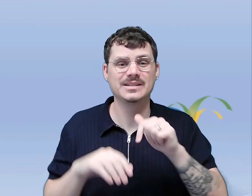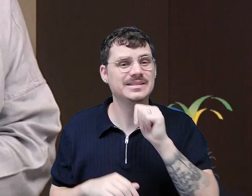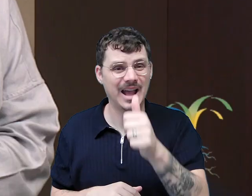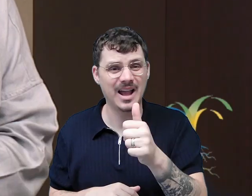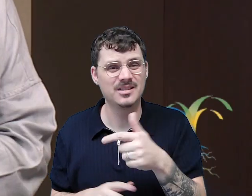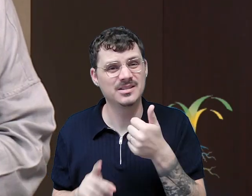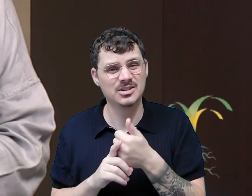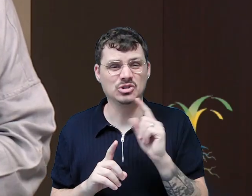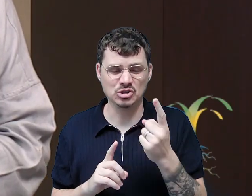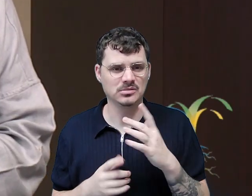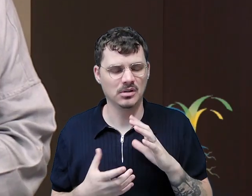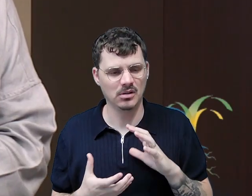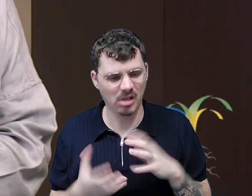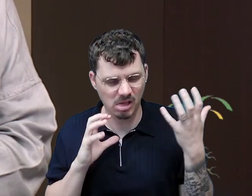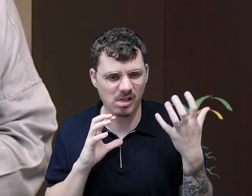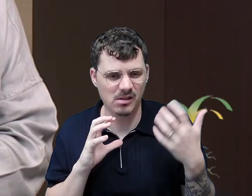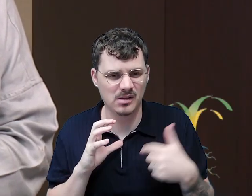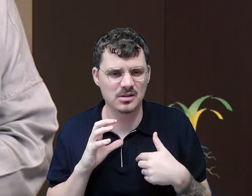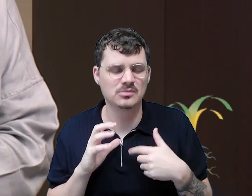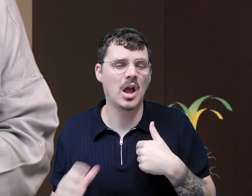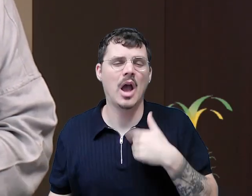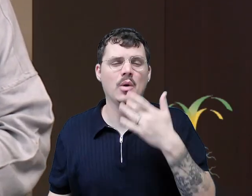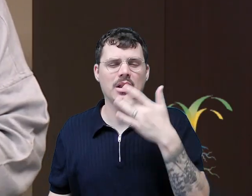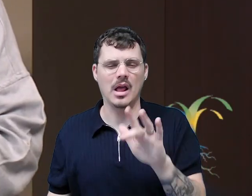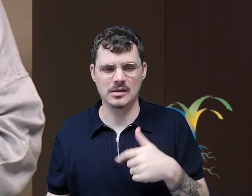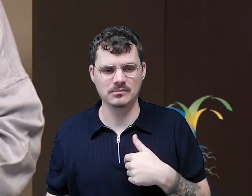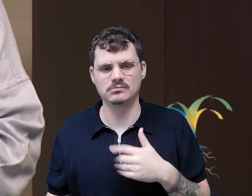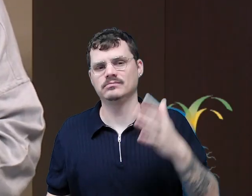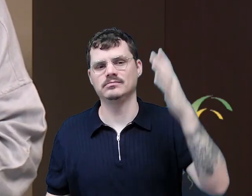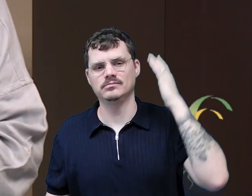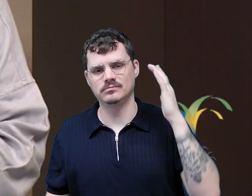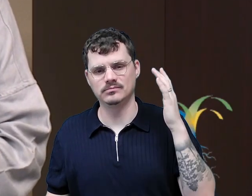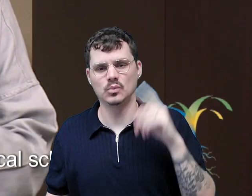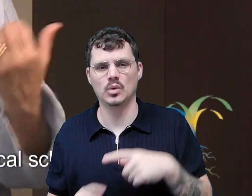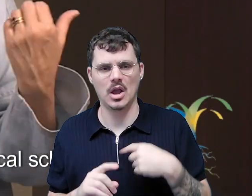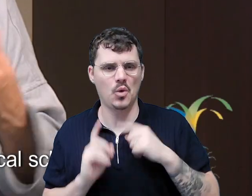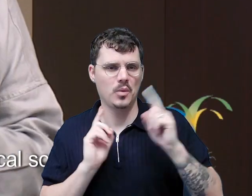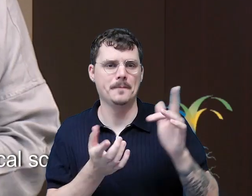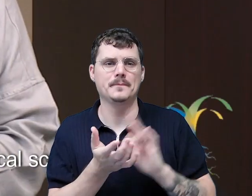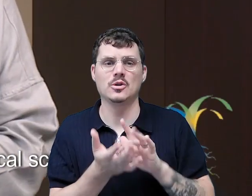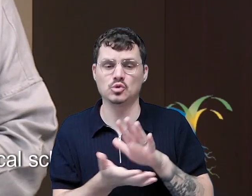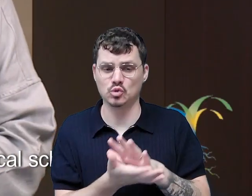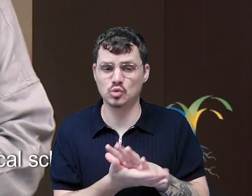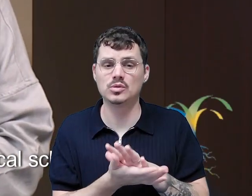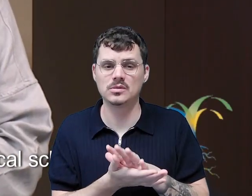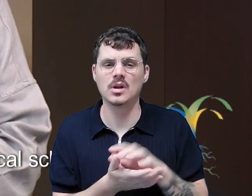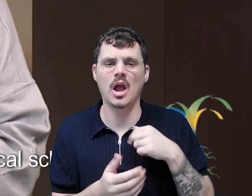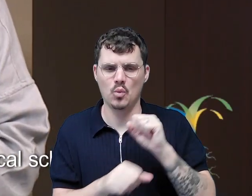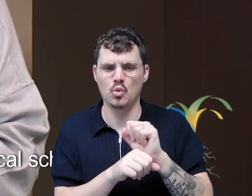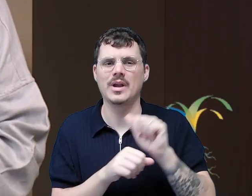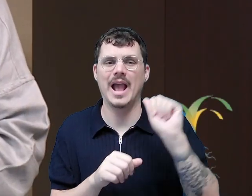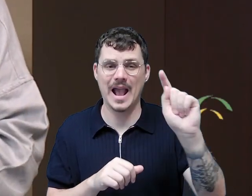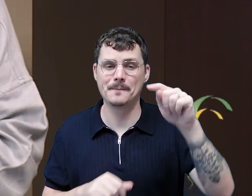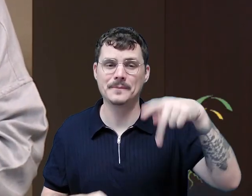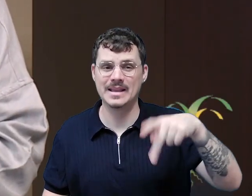they aren't. It's just pure misery. I was lucky enough back in the dark ages when I went to medical